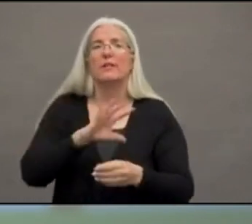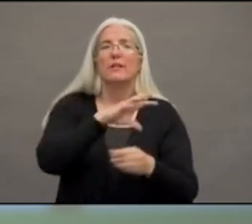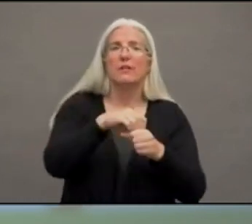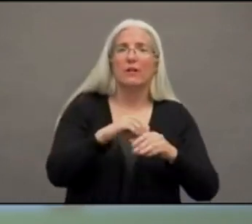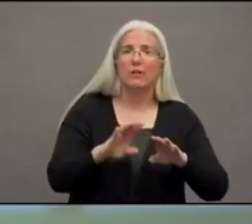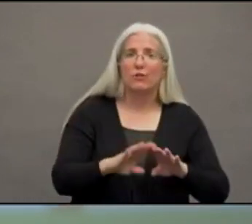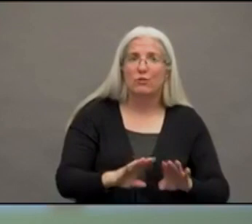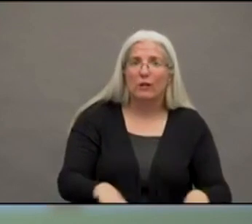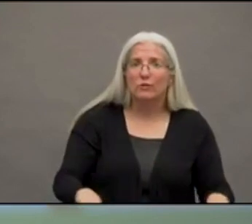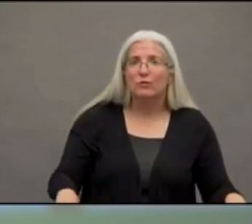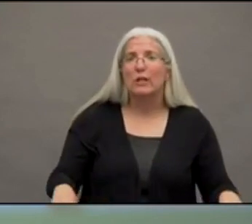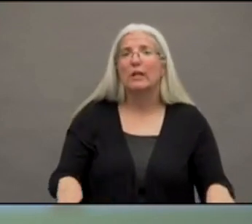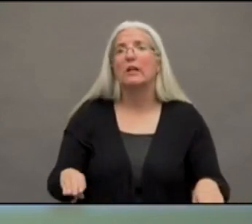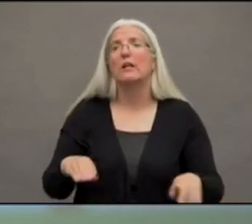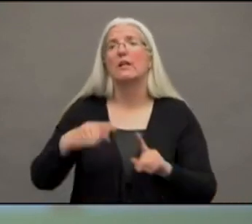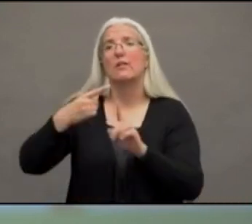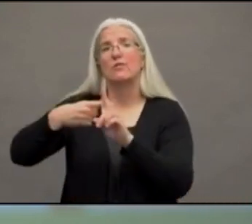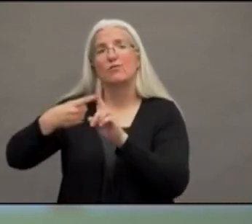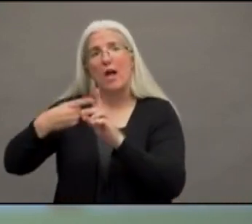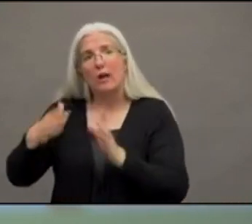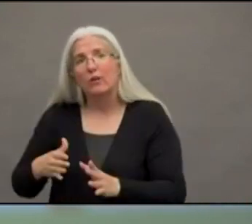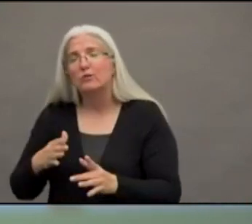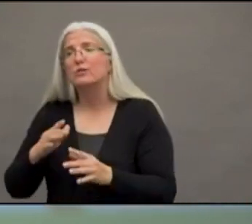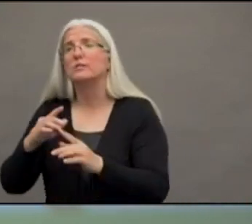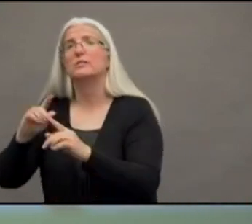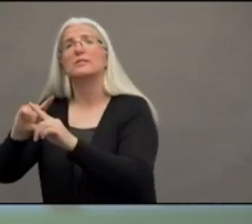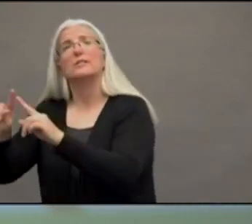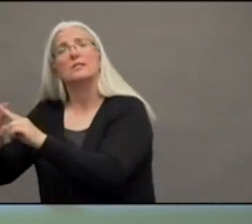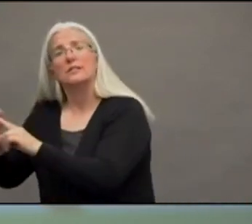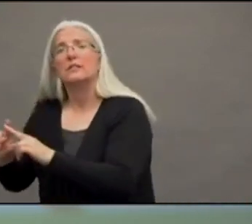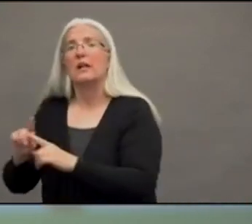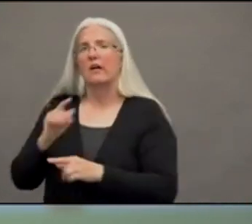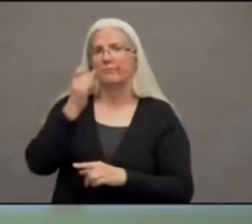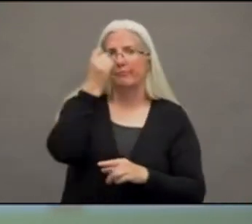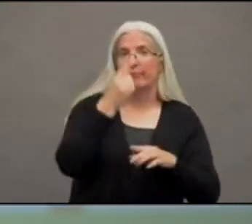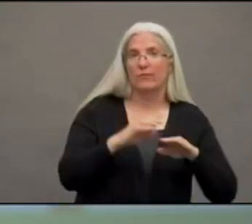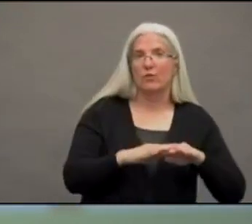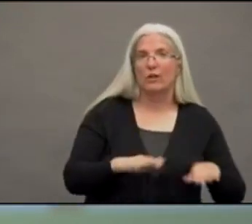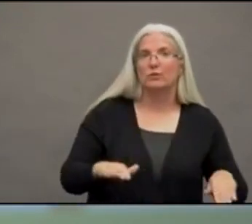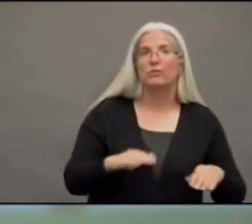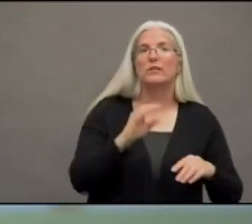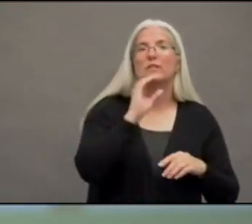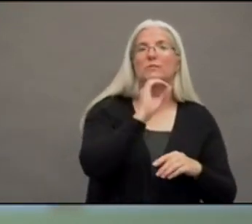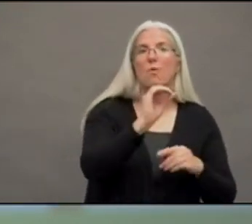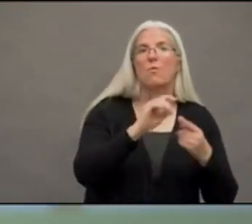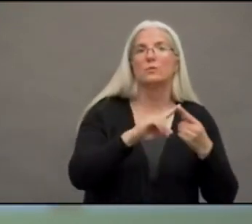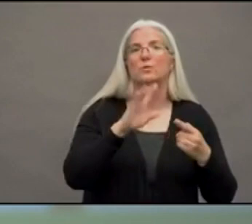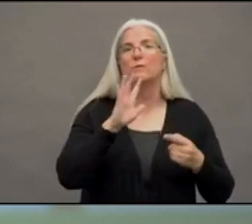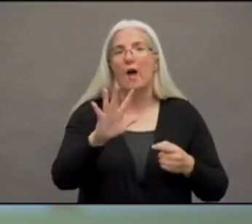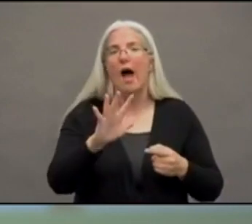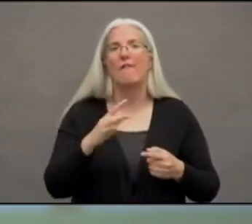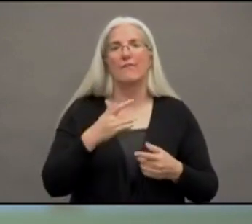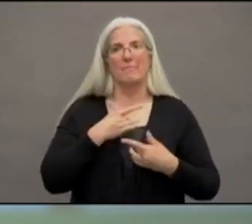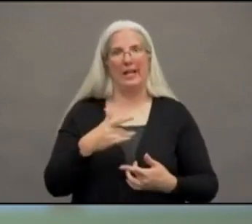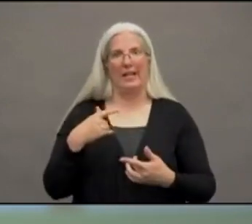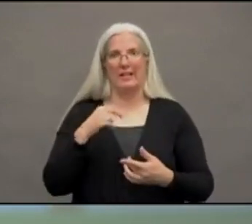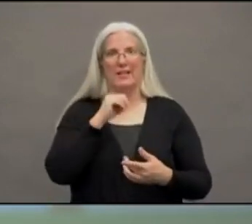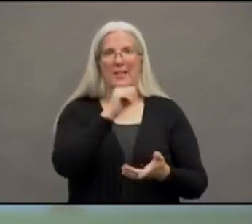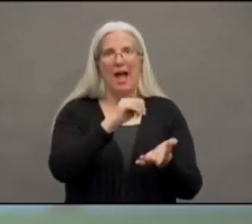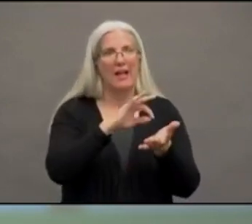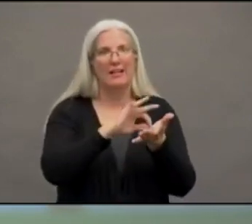0 to 5 were some of the most undercounted population in 2010. So we really want to get that message out that your kids count